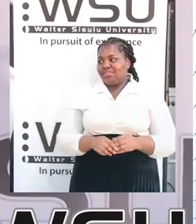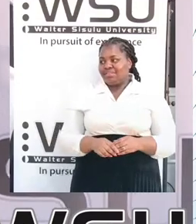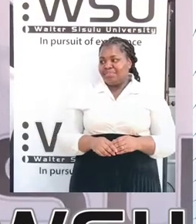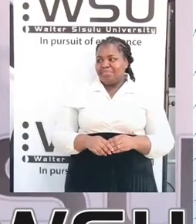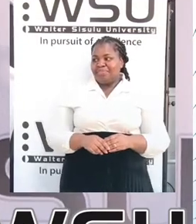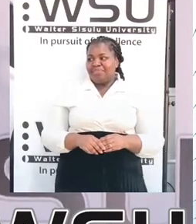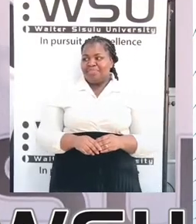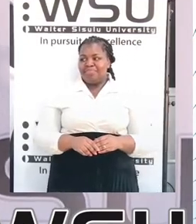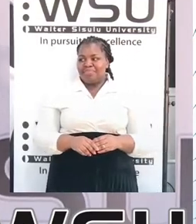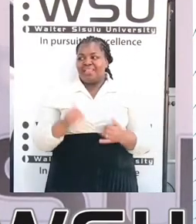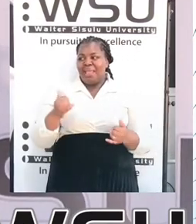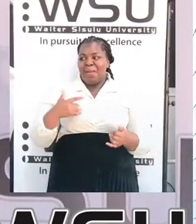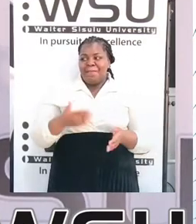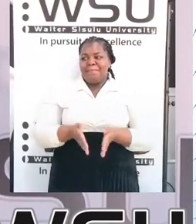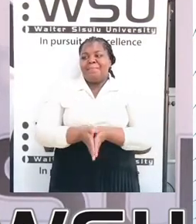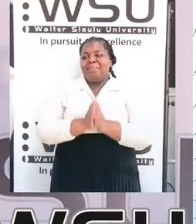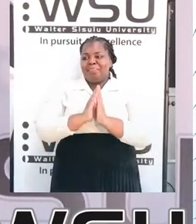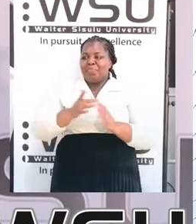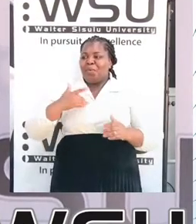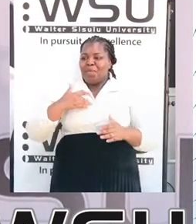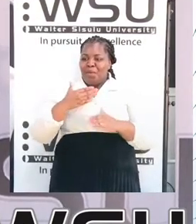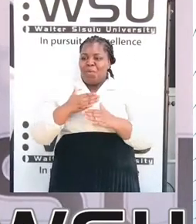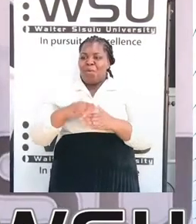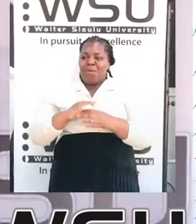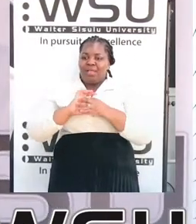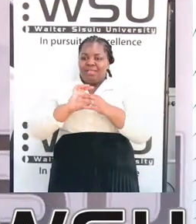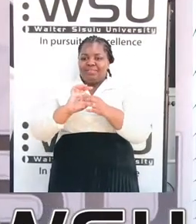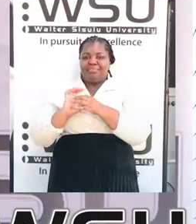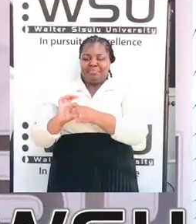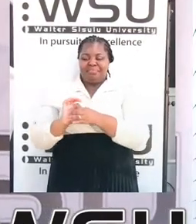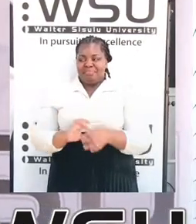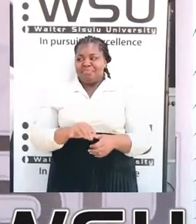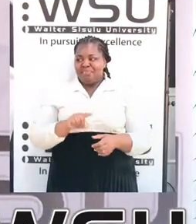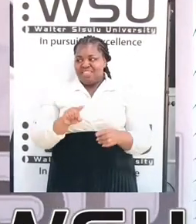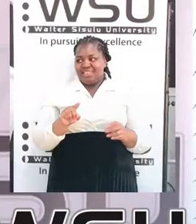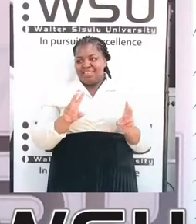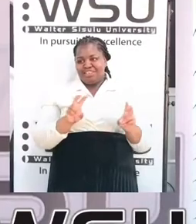I therefore ask that we work collaboratively in this regard.